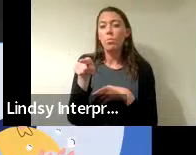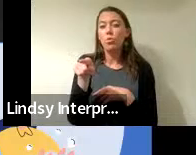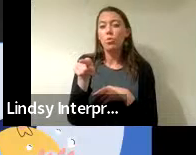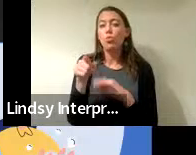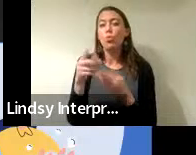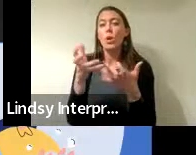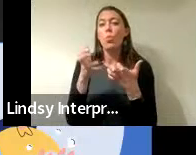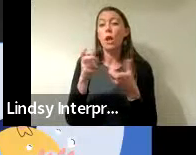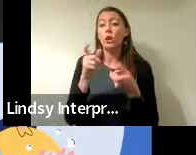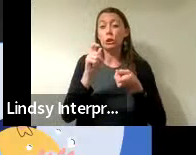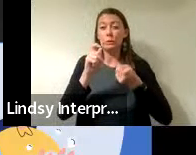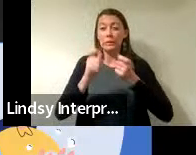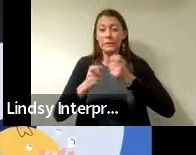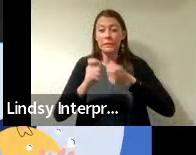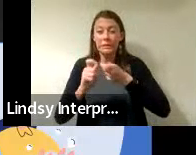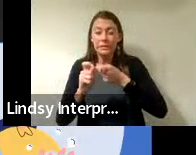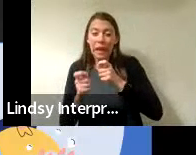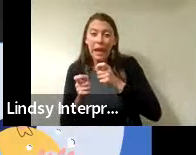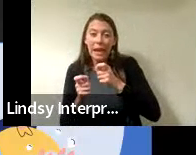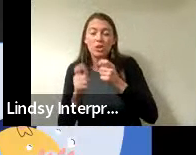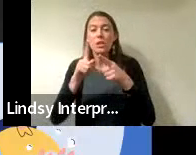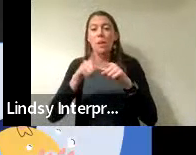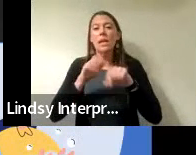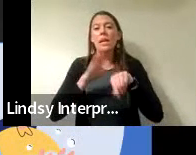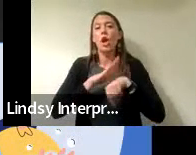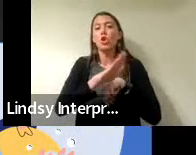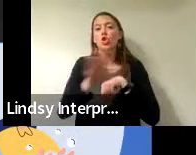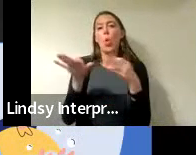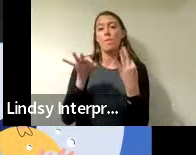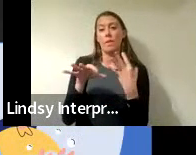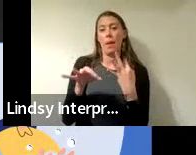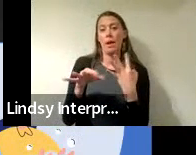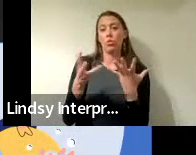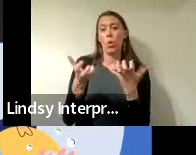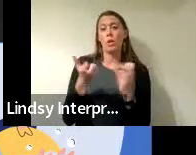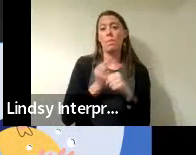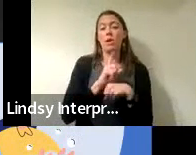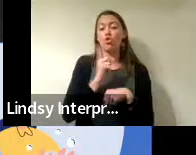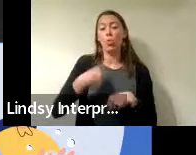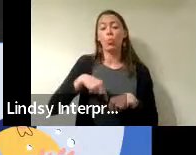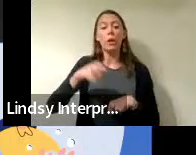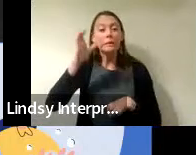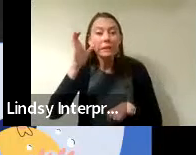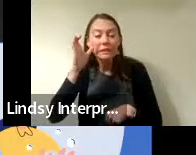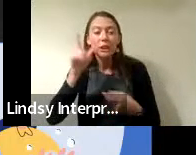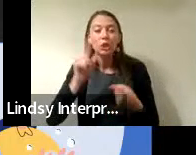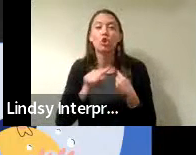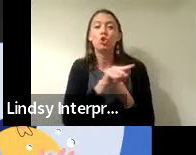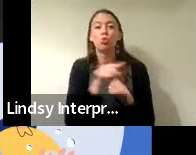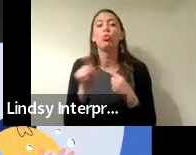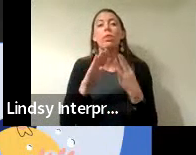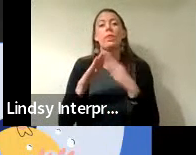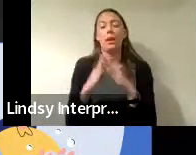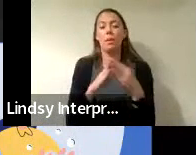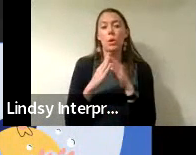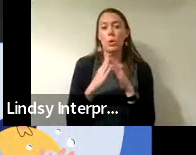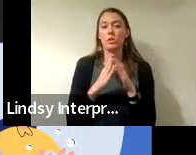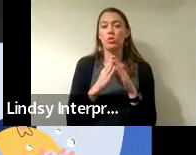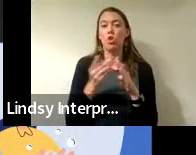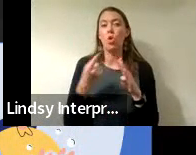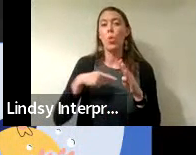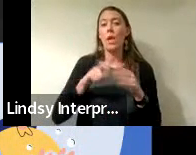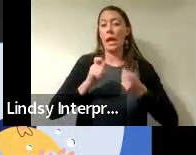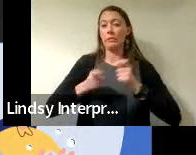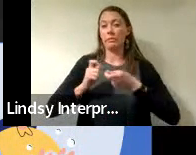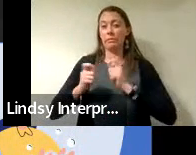feedback and what we hear our communities telling us. We have a lot of more latitude to shape those kinds of strategies. So those